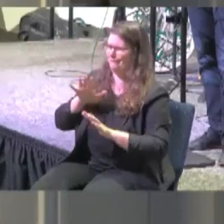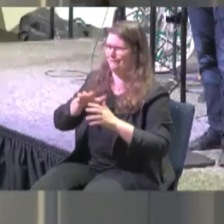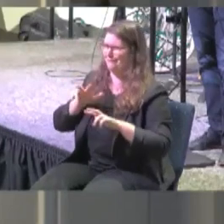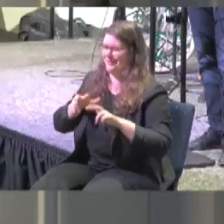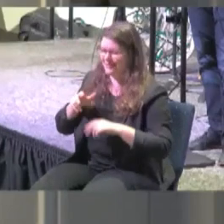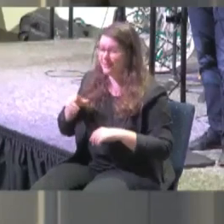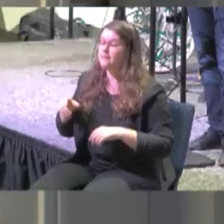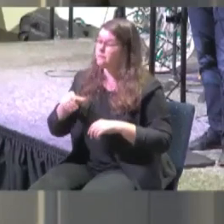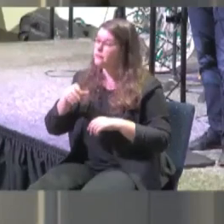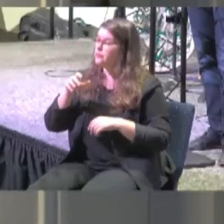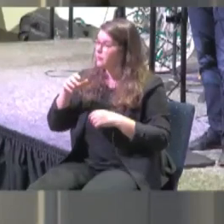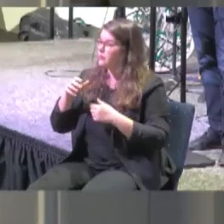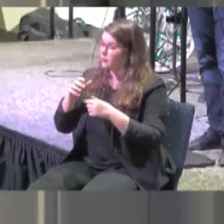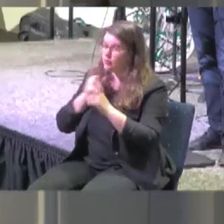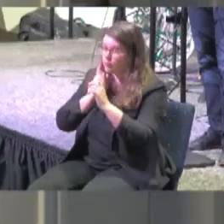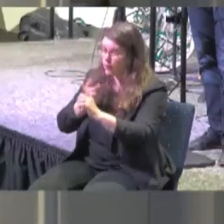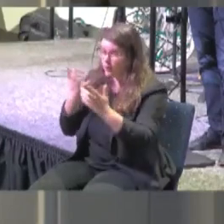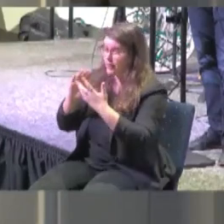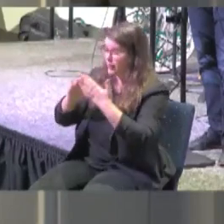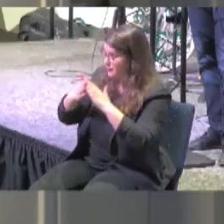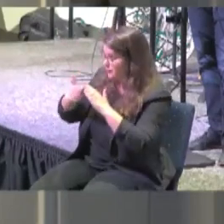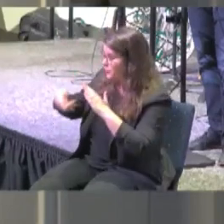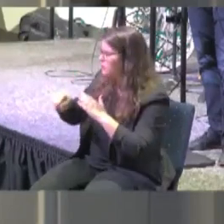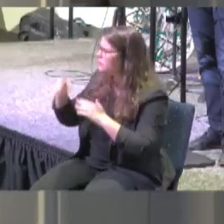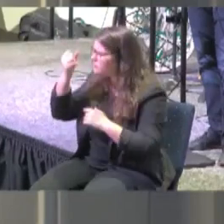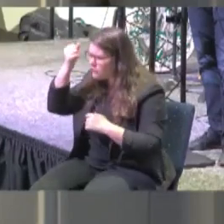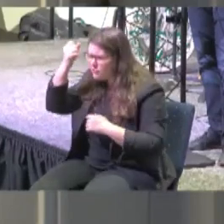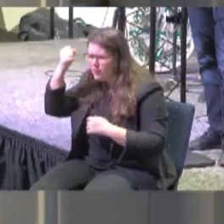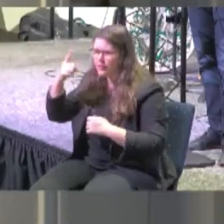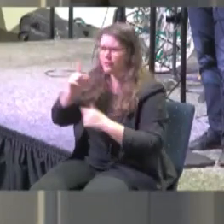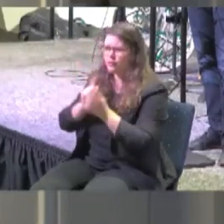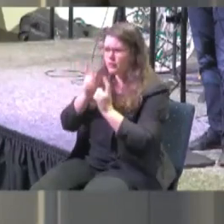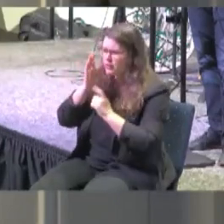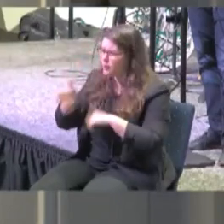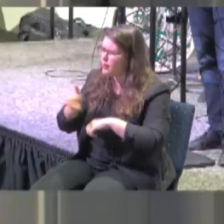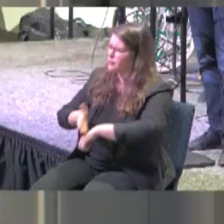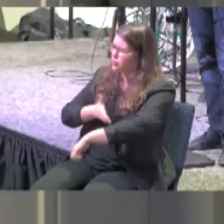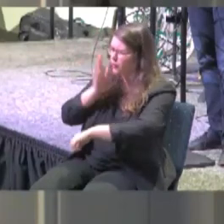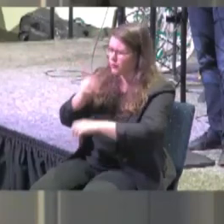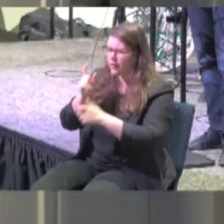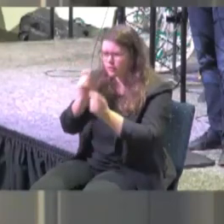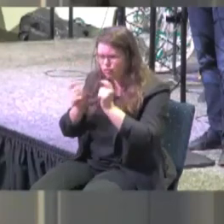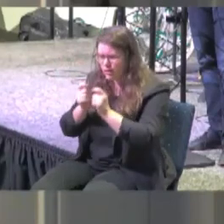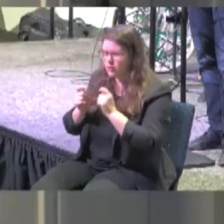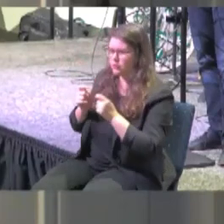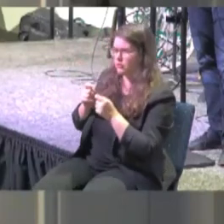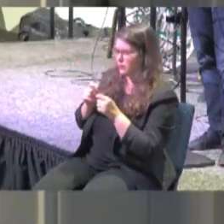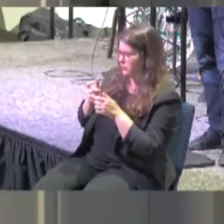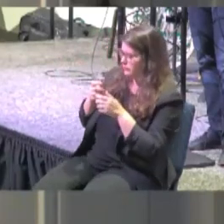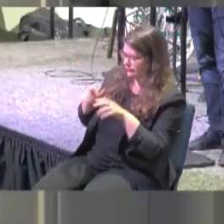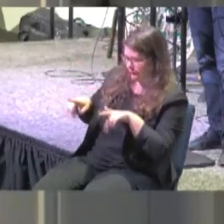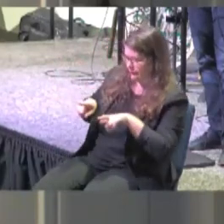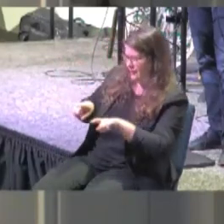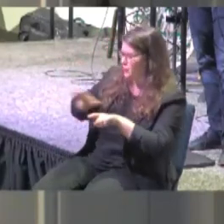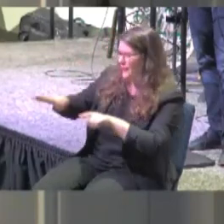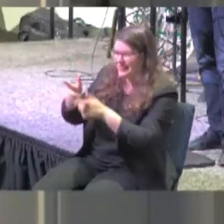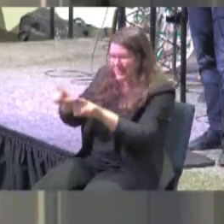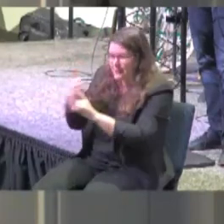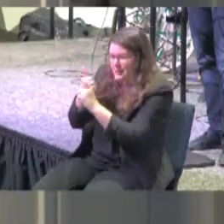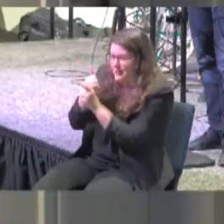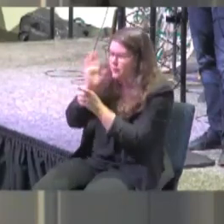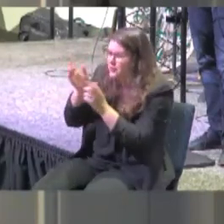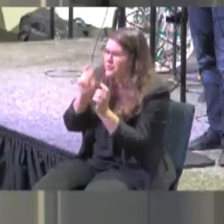that the translation is going to improve and going to change as their linguistic habits change and as the community's understanding